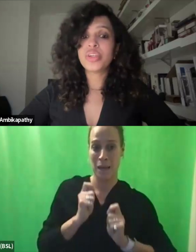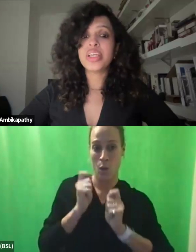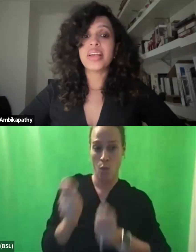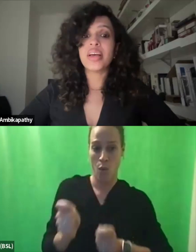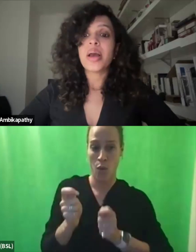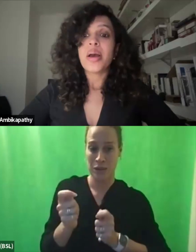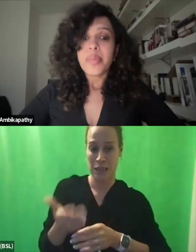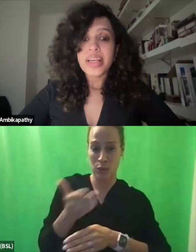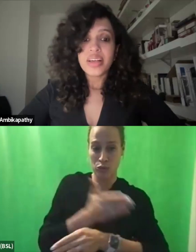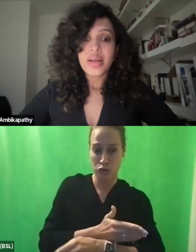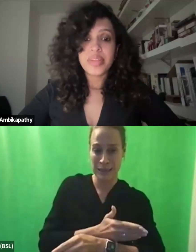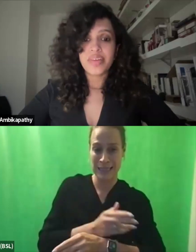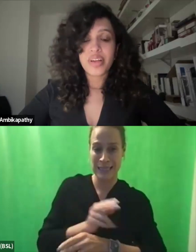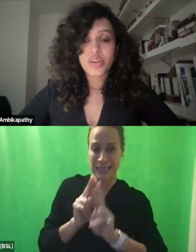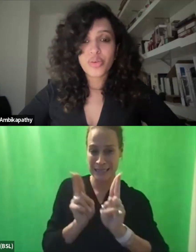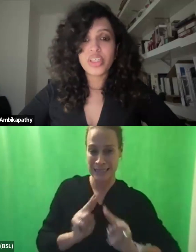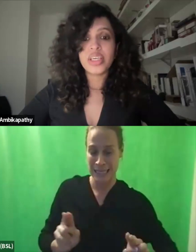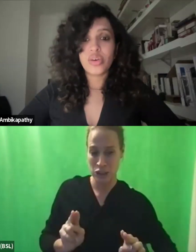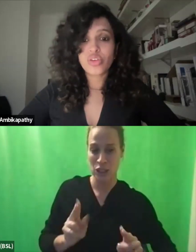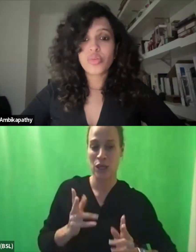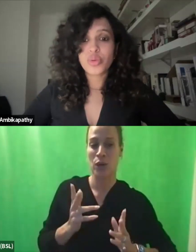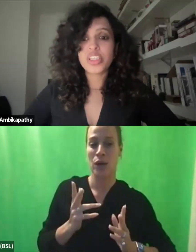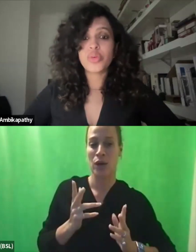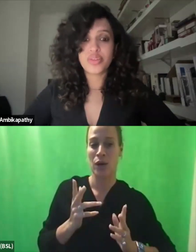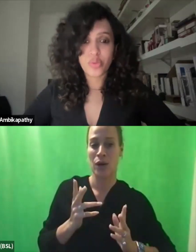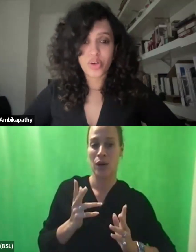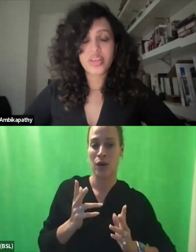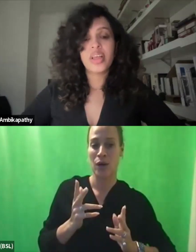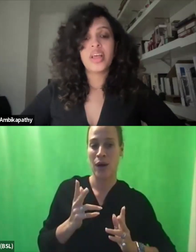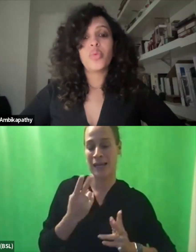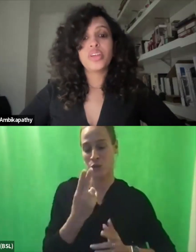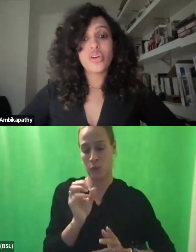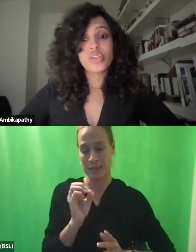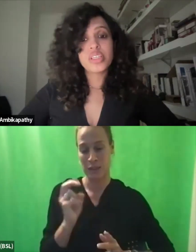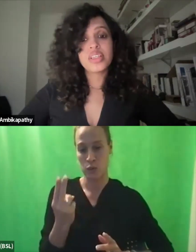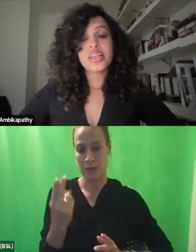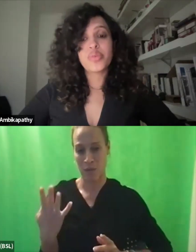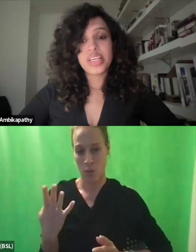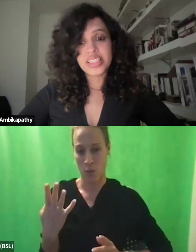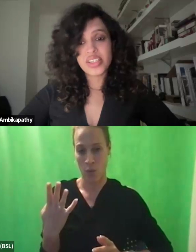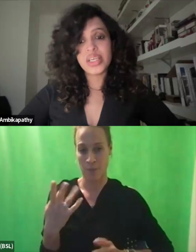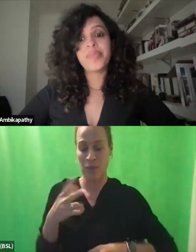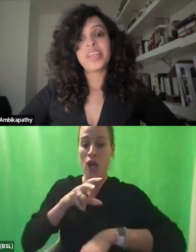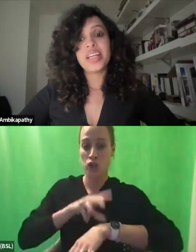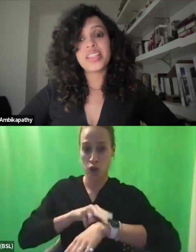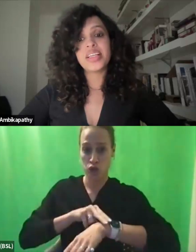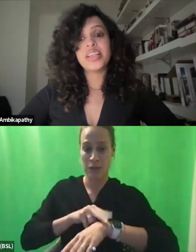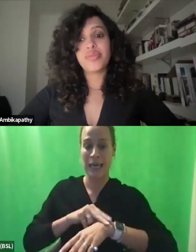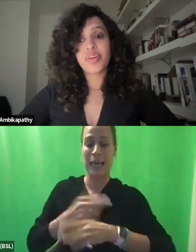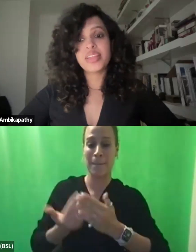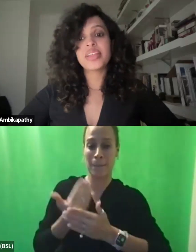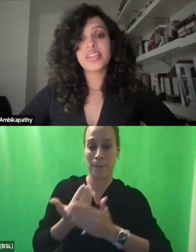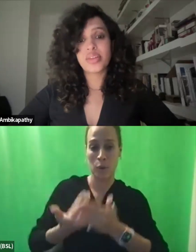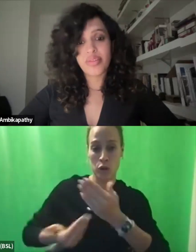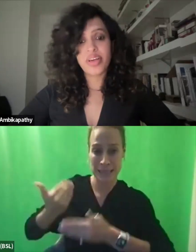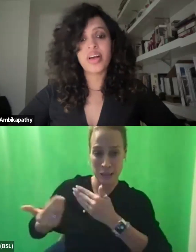International Rotary and Pen Club de la Francophonie in October 2024. With a doctorate in contemporary history, Yéré studied